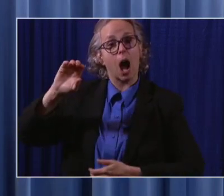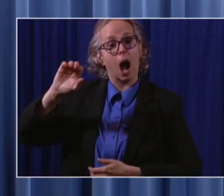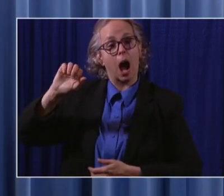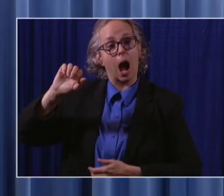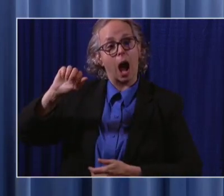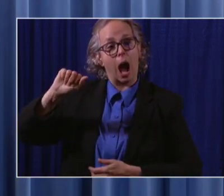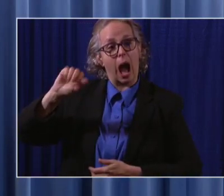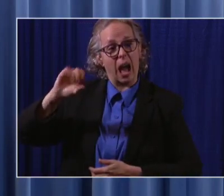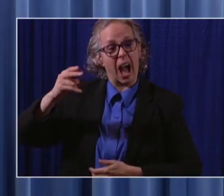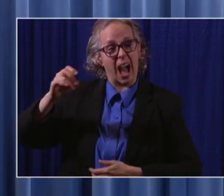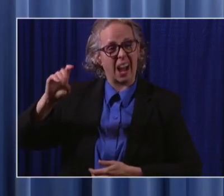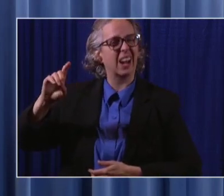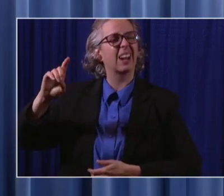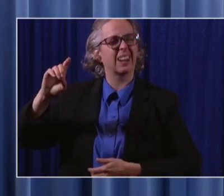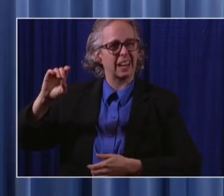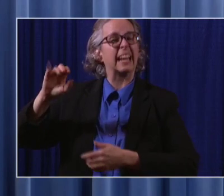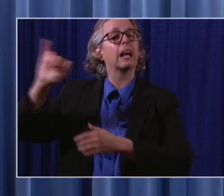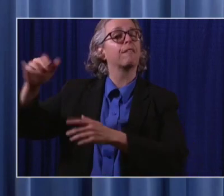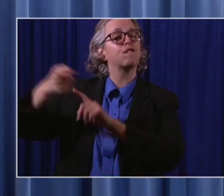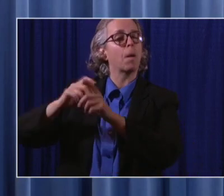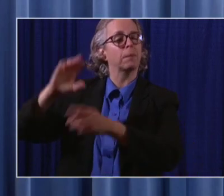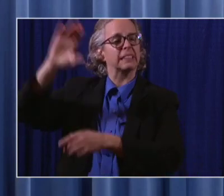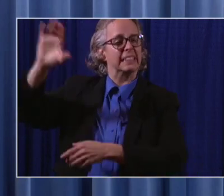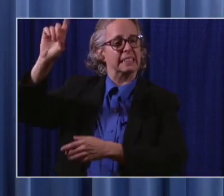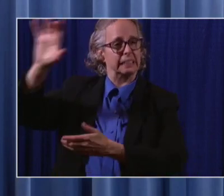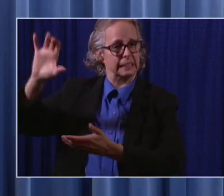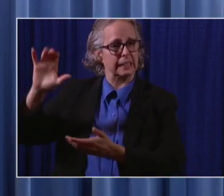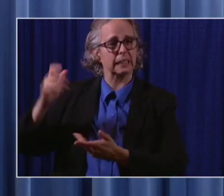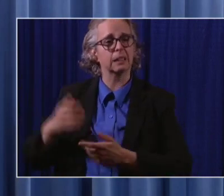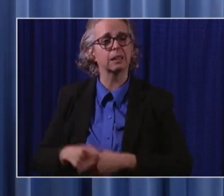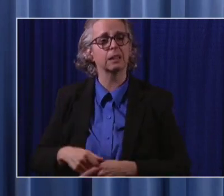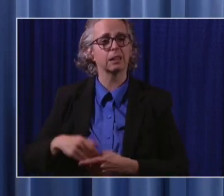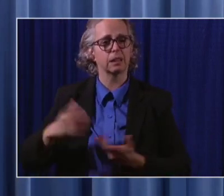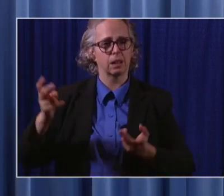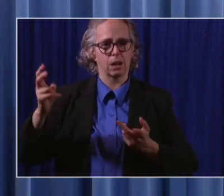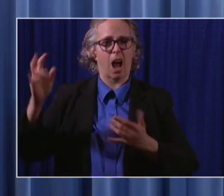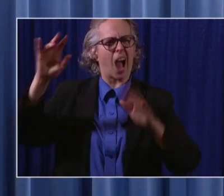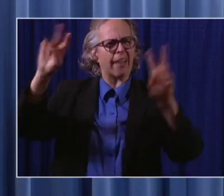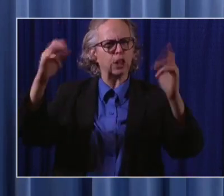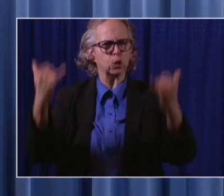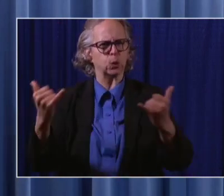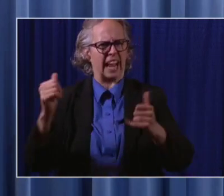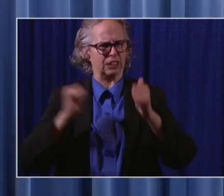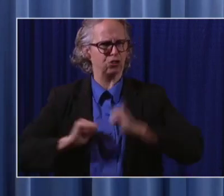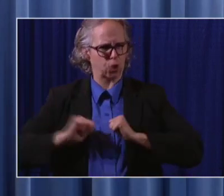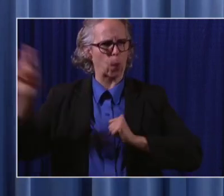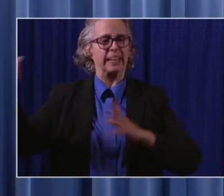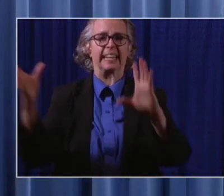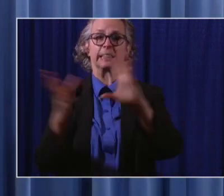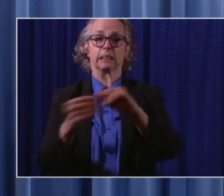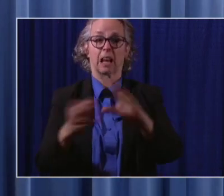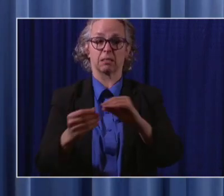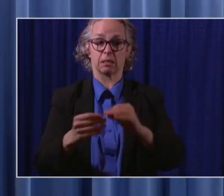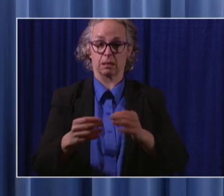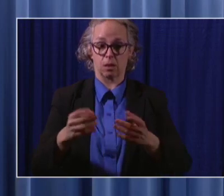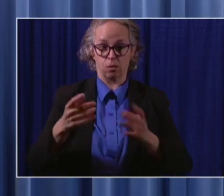decision about prescribing this drug to treat COVID-19 should be between a doctor and a patient.